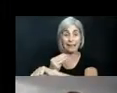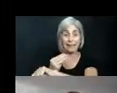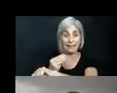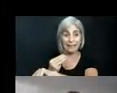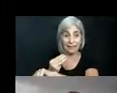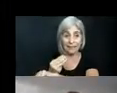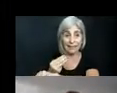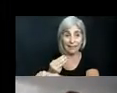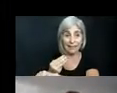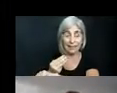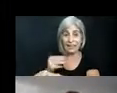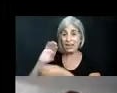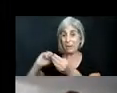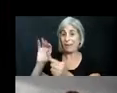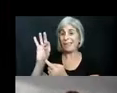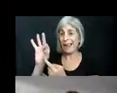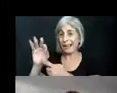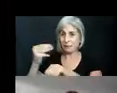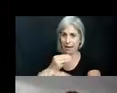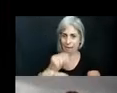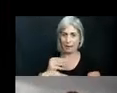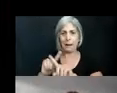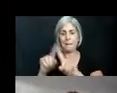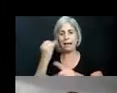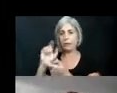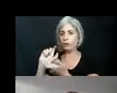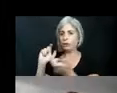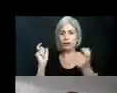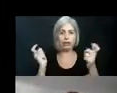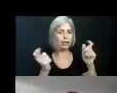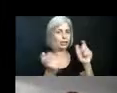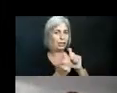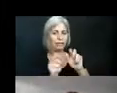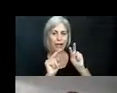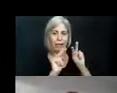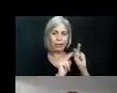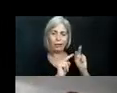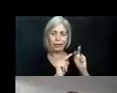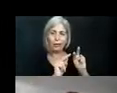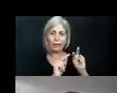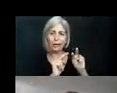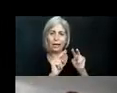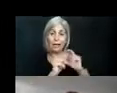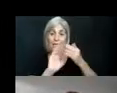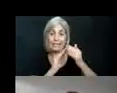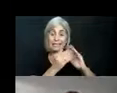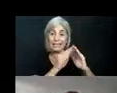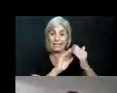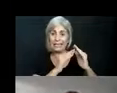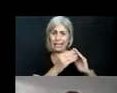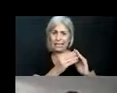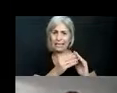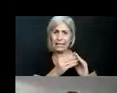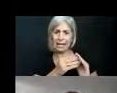with number nine. But if we shift and take a look at the cities at risk by assets,